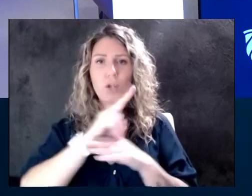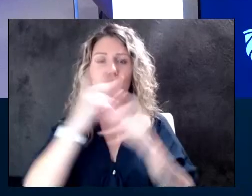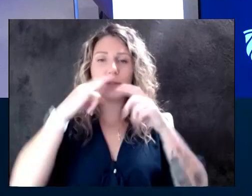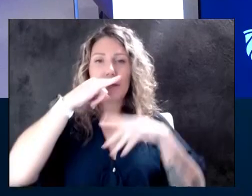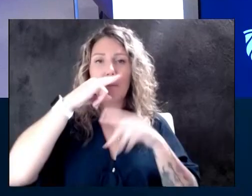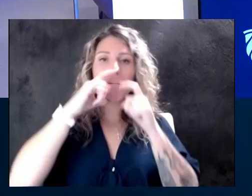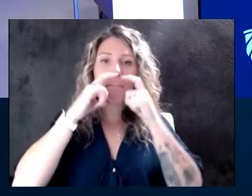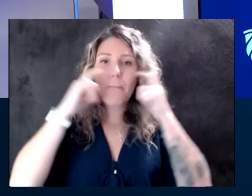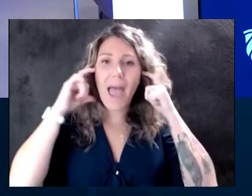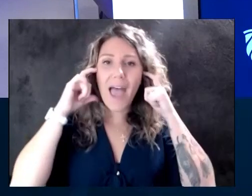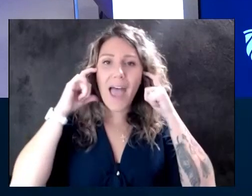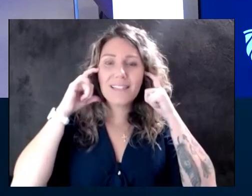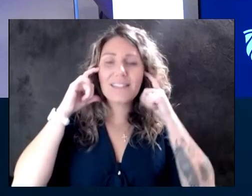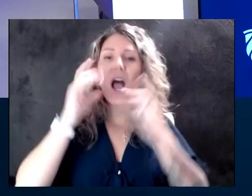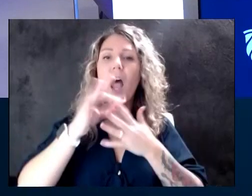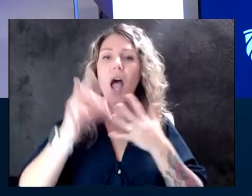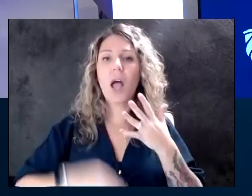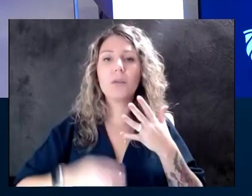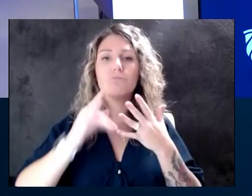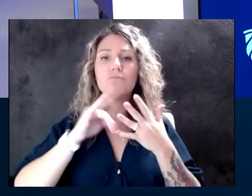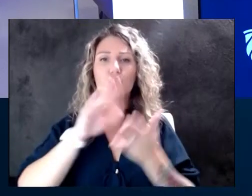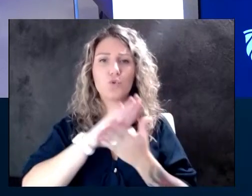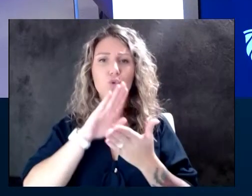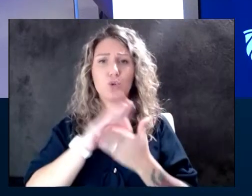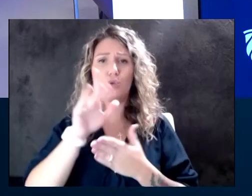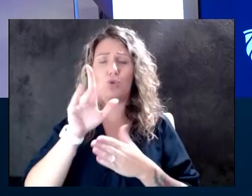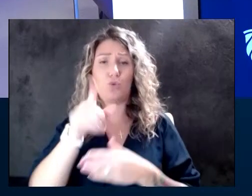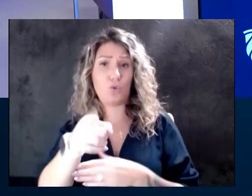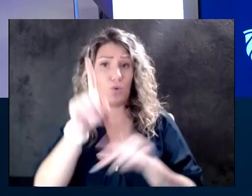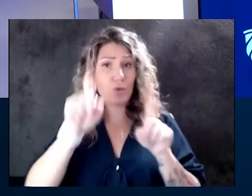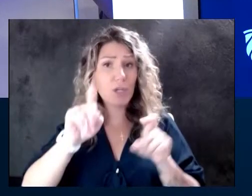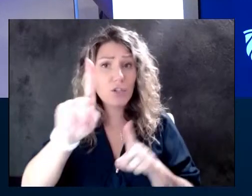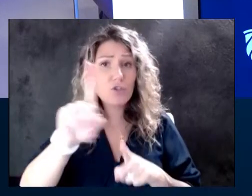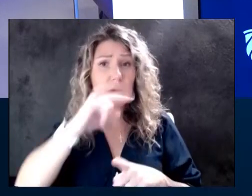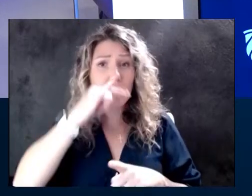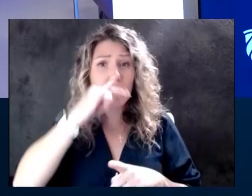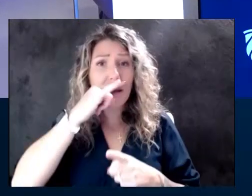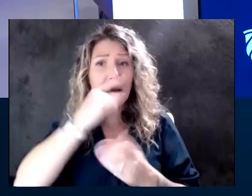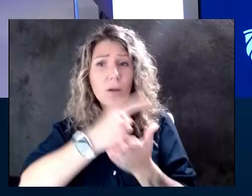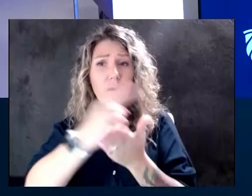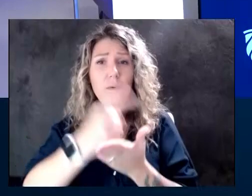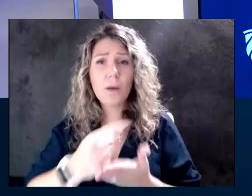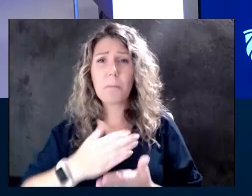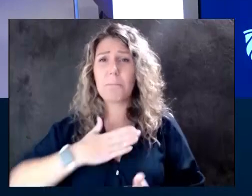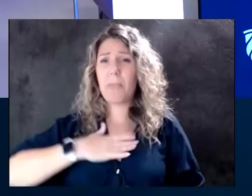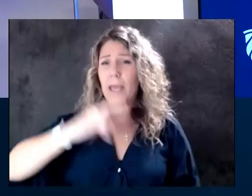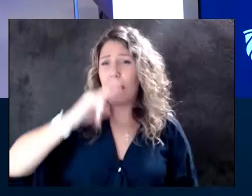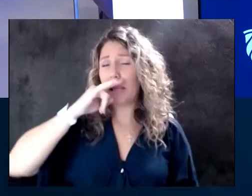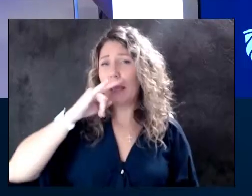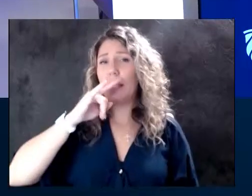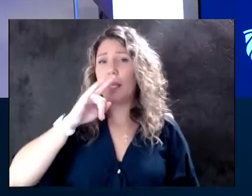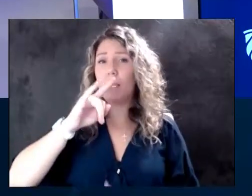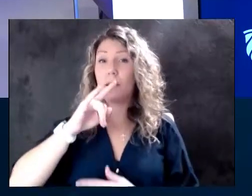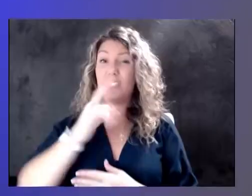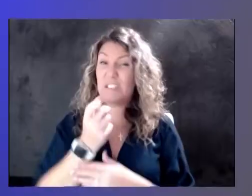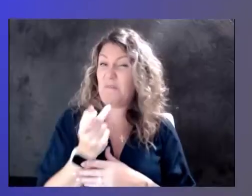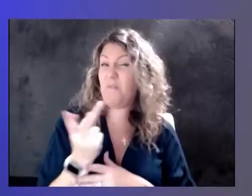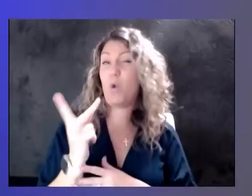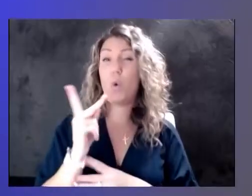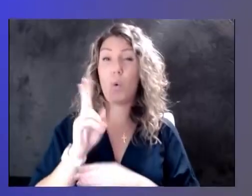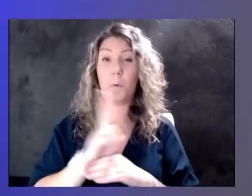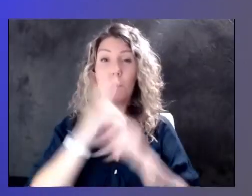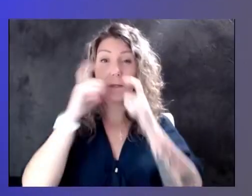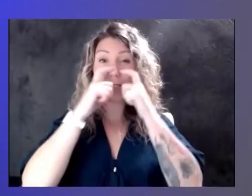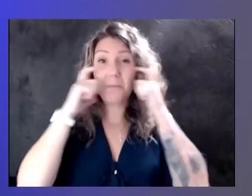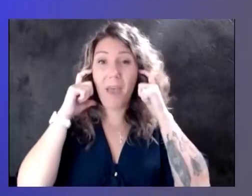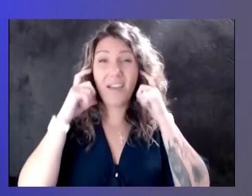optional school, would you test your kid weekly? My kid is one of few wearing one. Yeah,